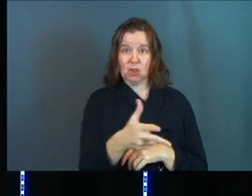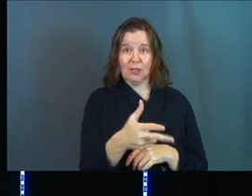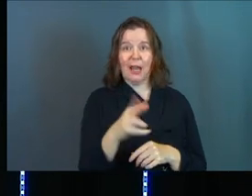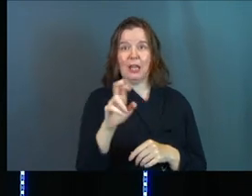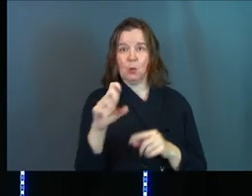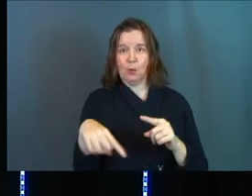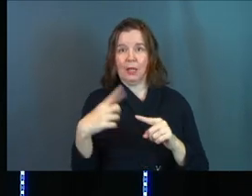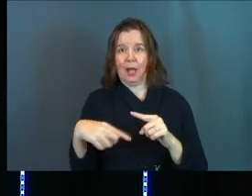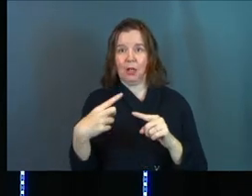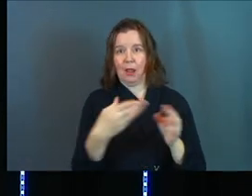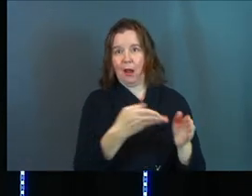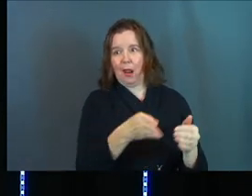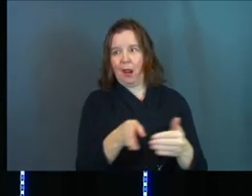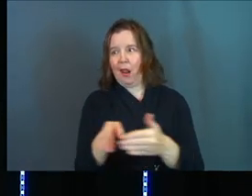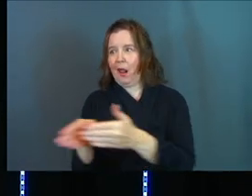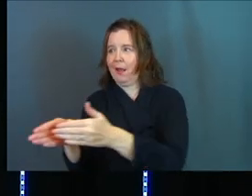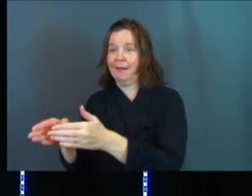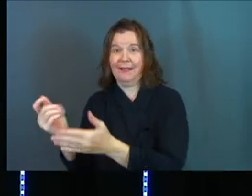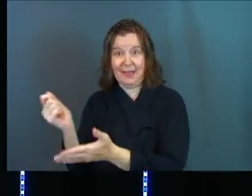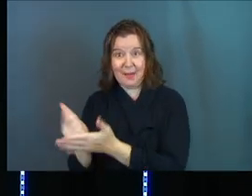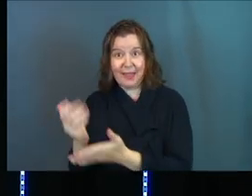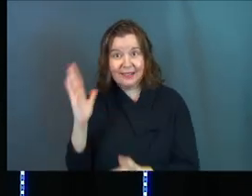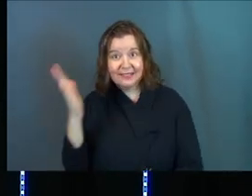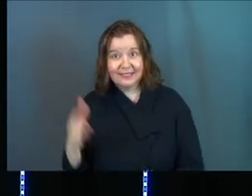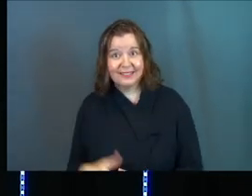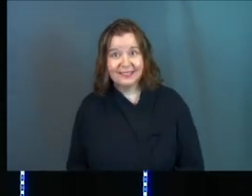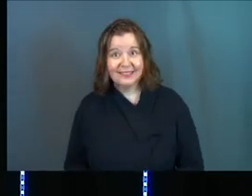will recalculate you. Amen.